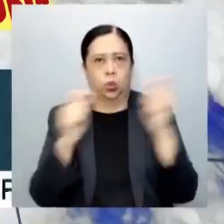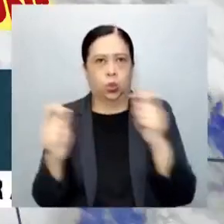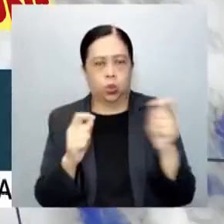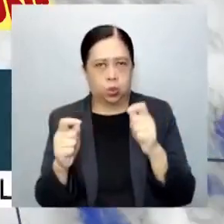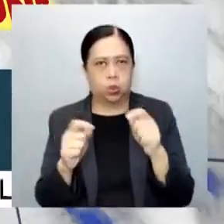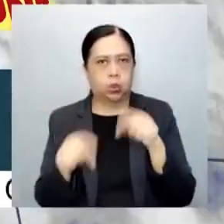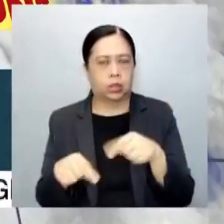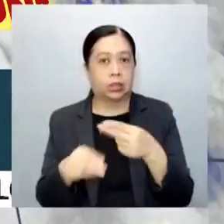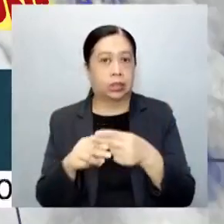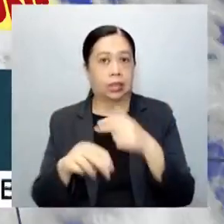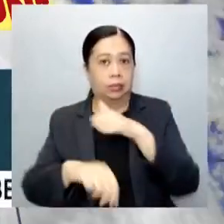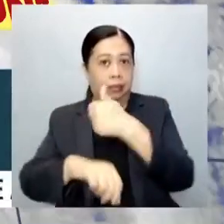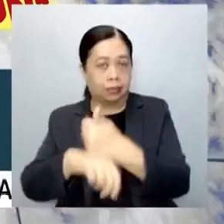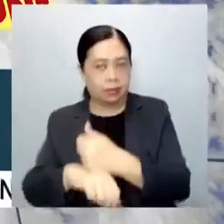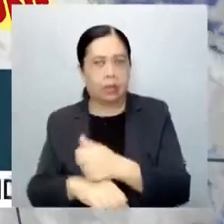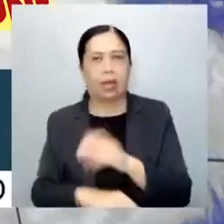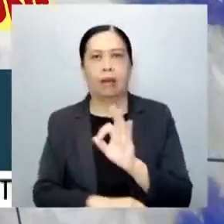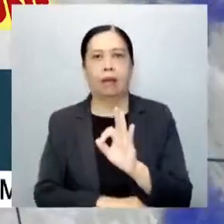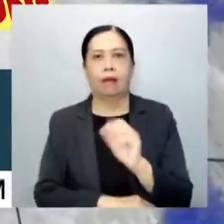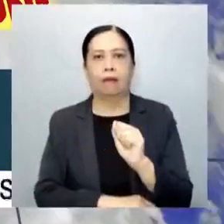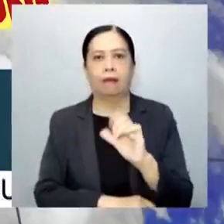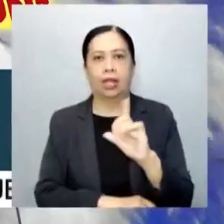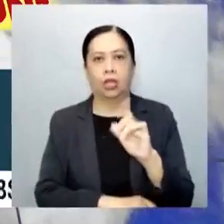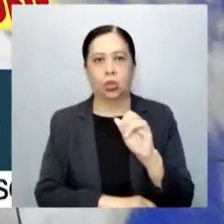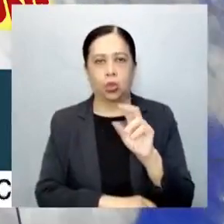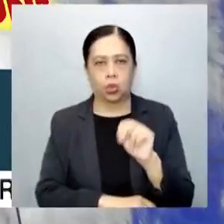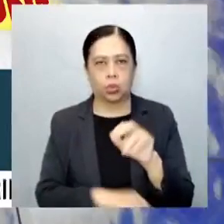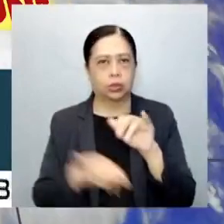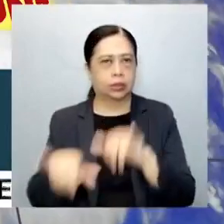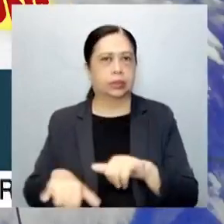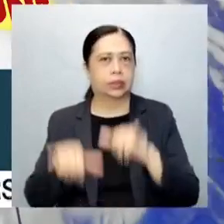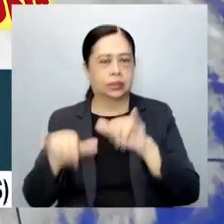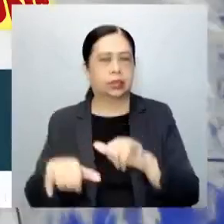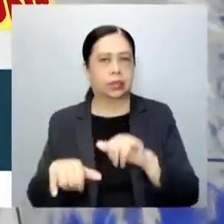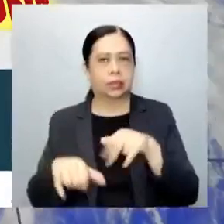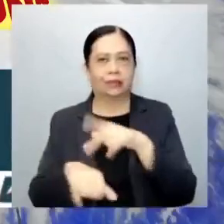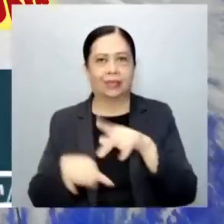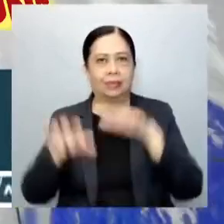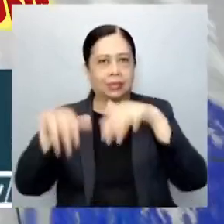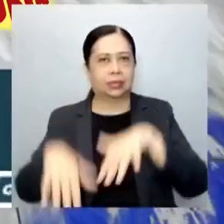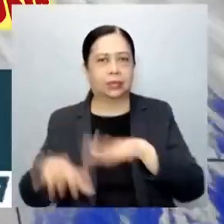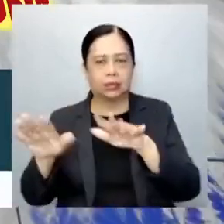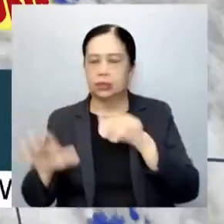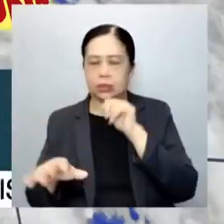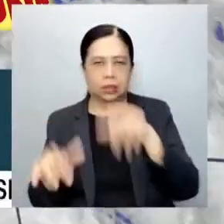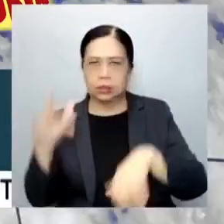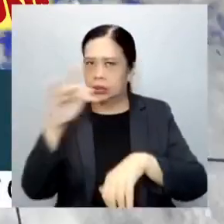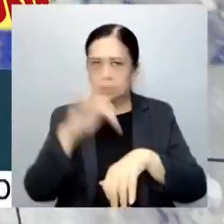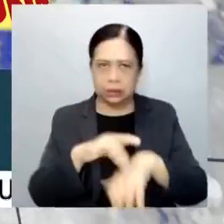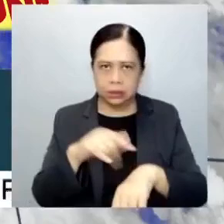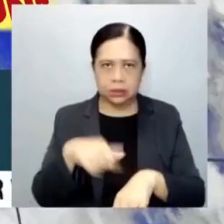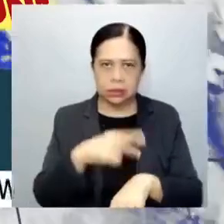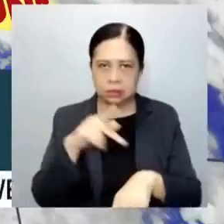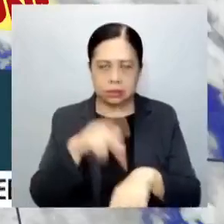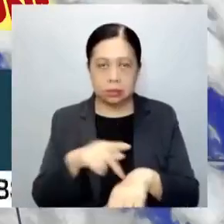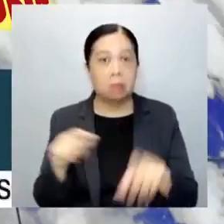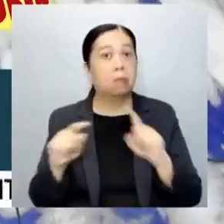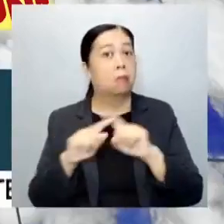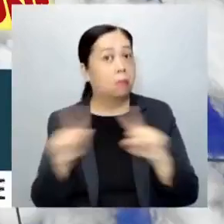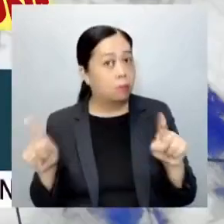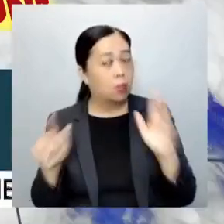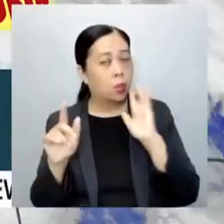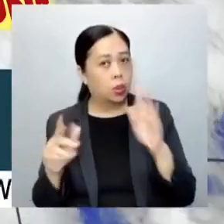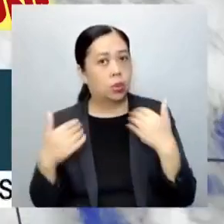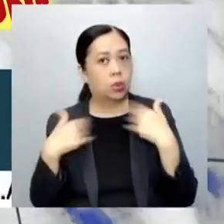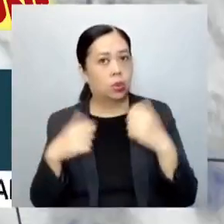the local name Falcon. It will remain in the middle of the sea, or the Philippine Sea, and will not approach nor hit the country. However, it will also